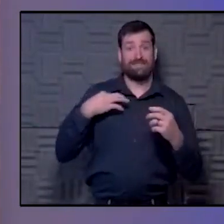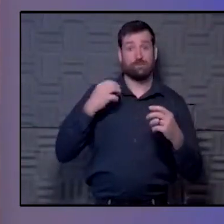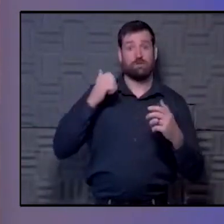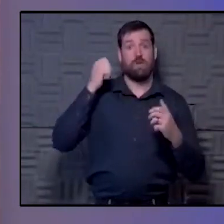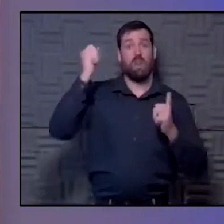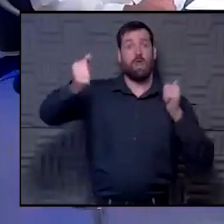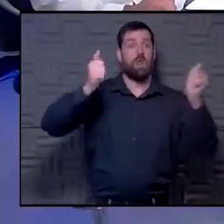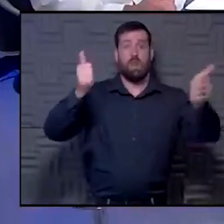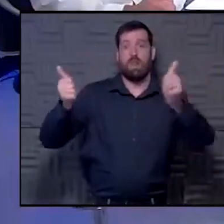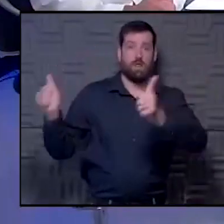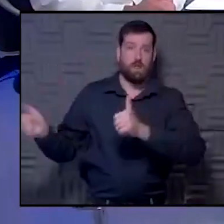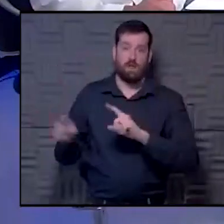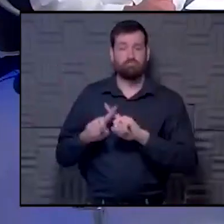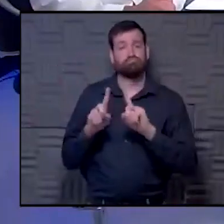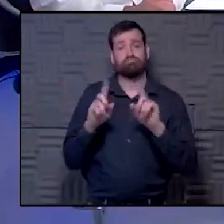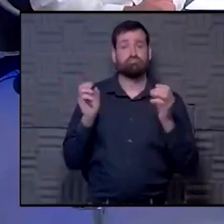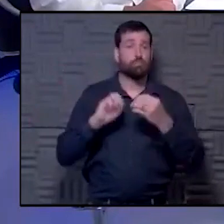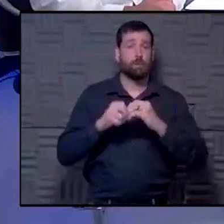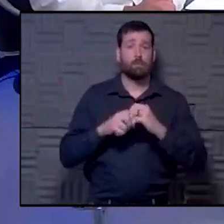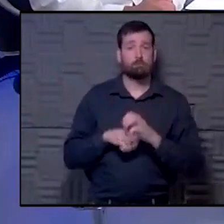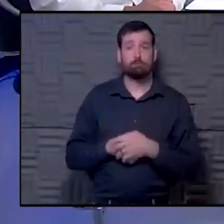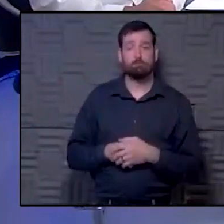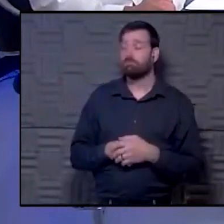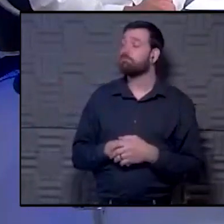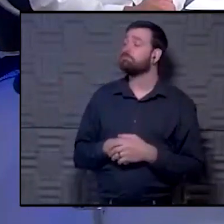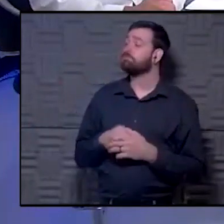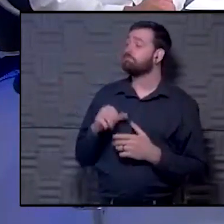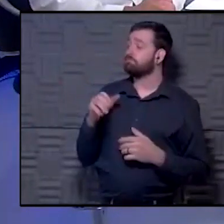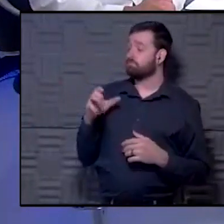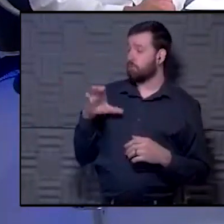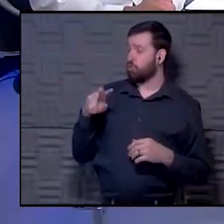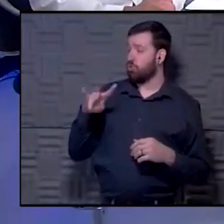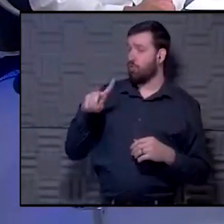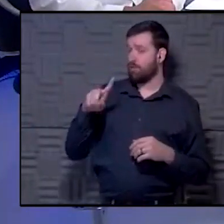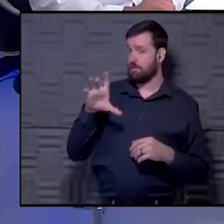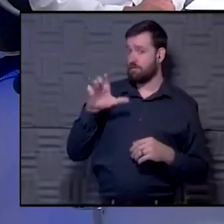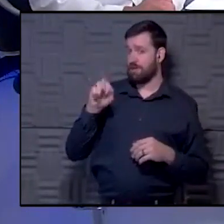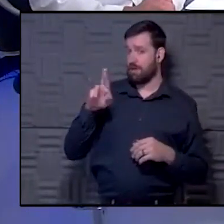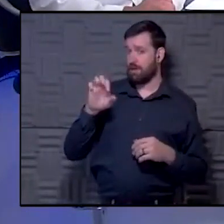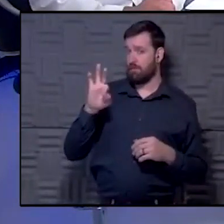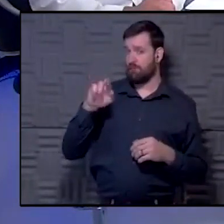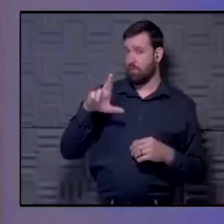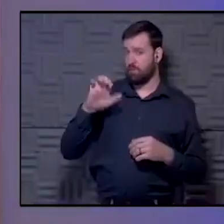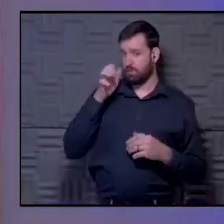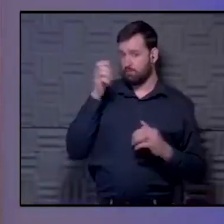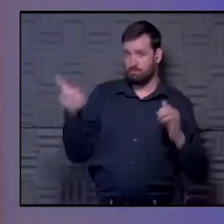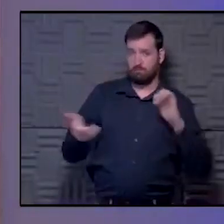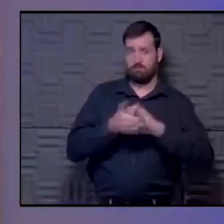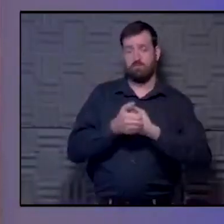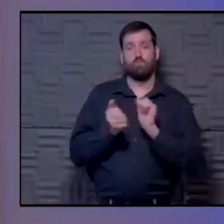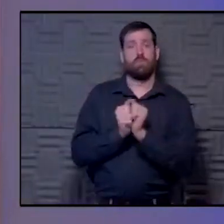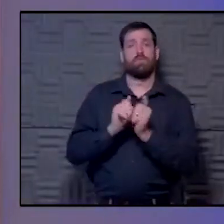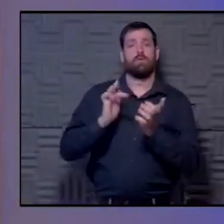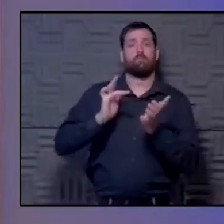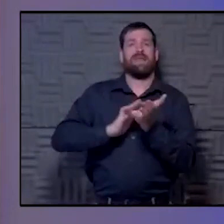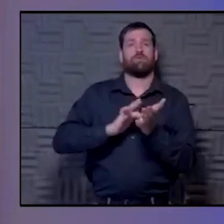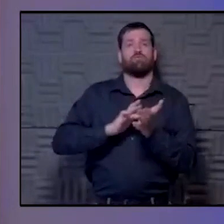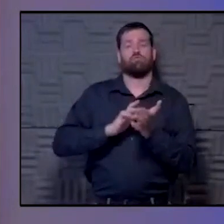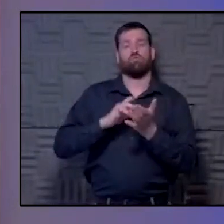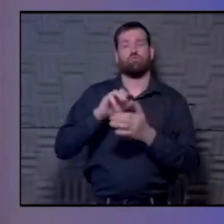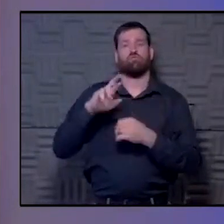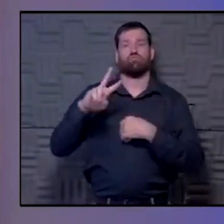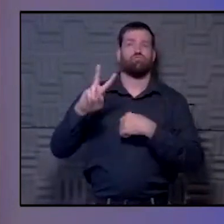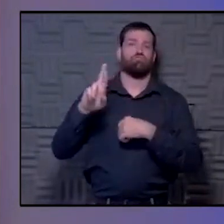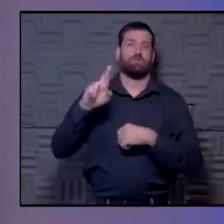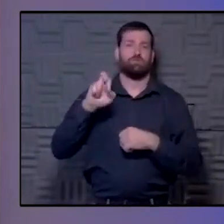internationally. Good thing. Peg wants to know, does COVID Care Force coordinate with the Medical Reserve Corps of Kansas City?